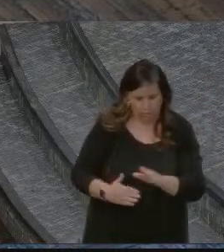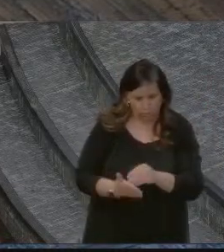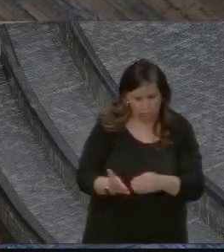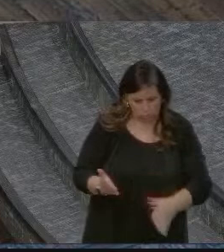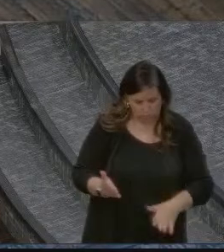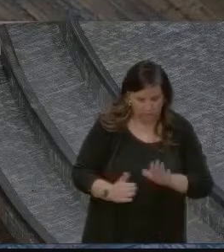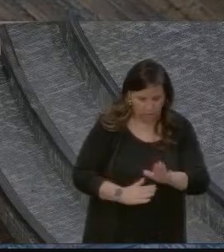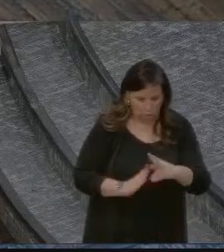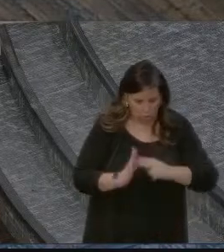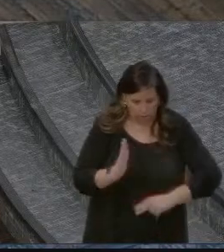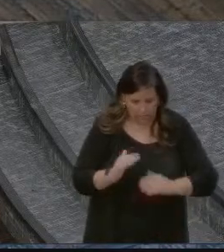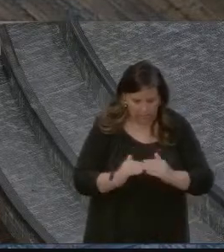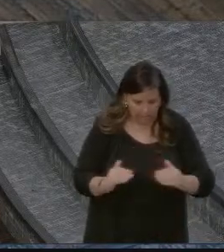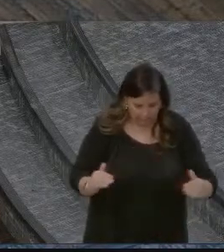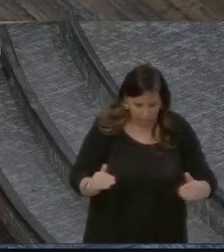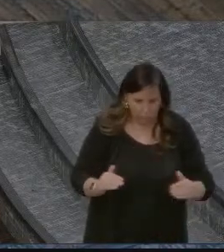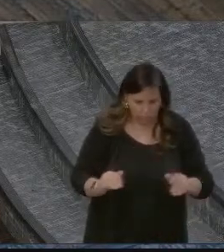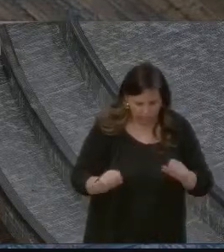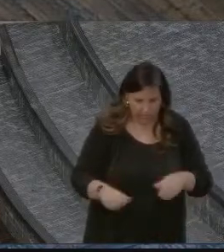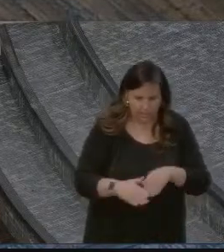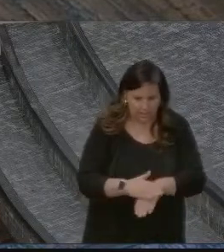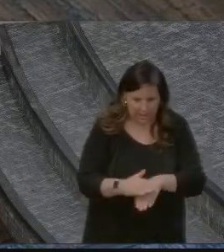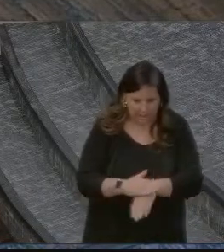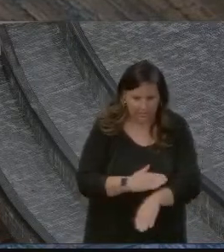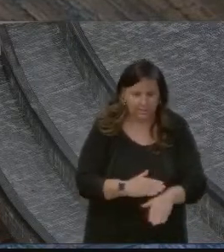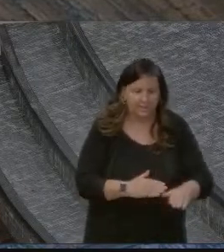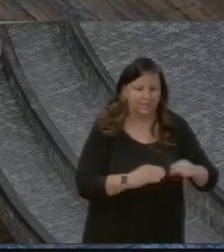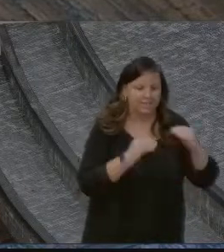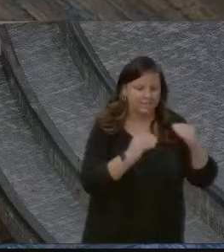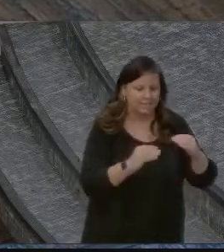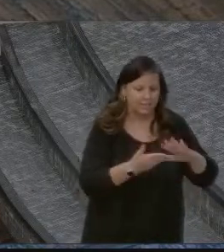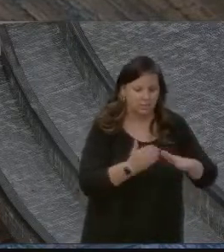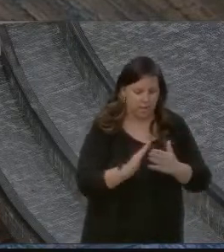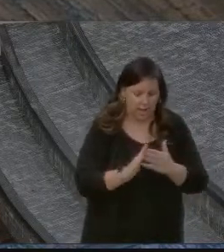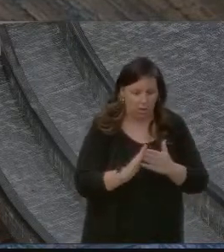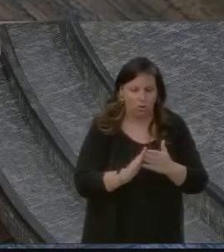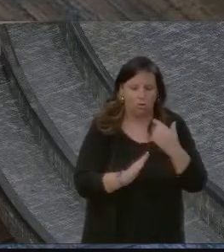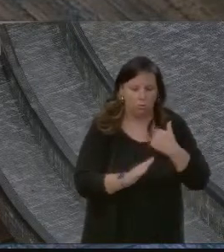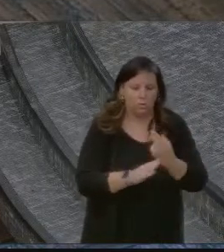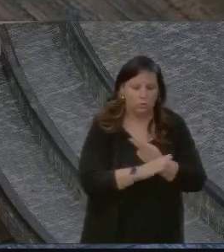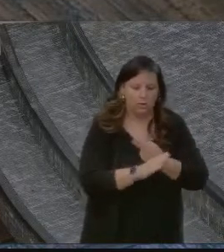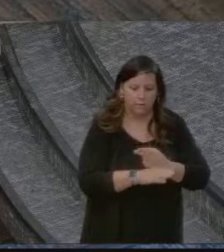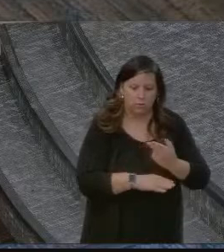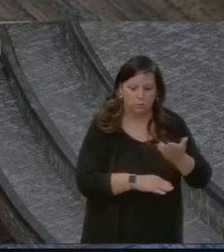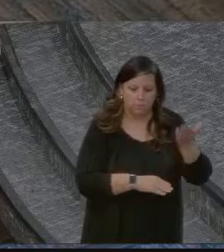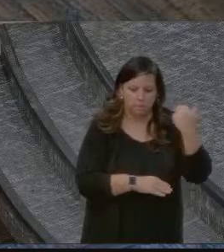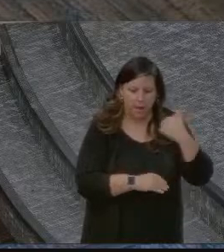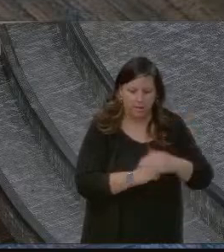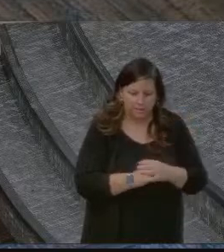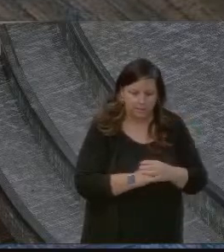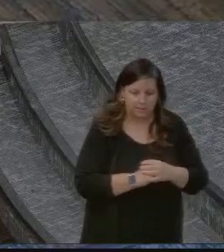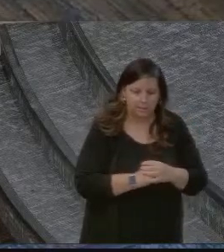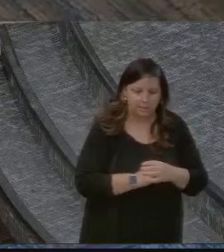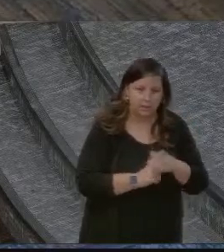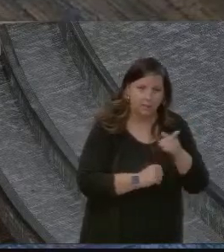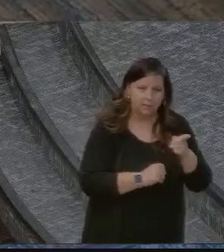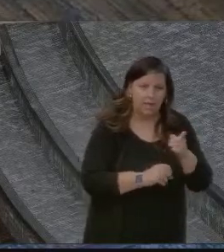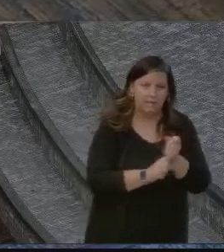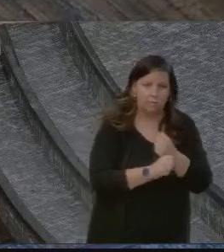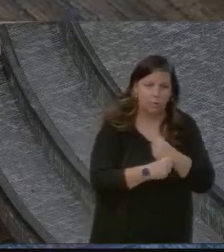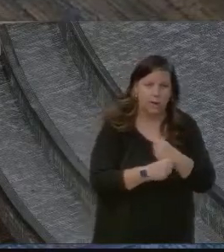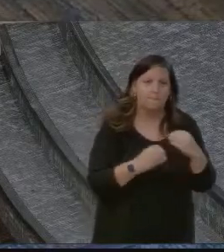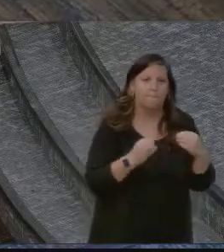reading level, the access level of those students. Teach Town, which we've used in the past, has created